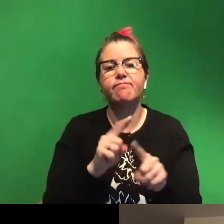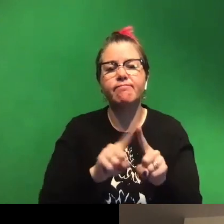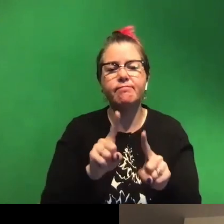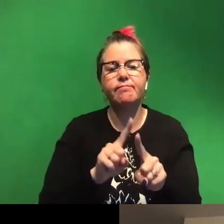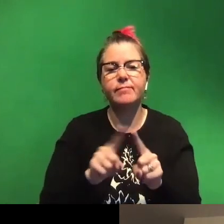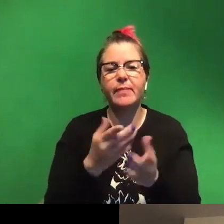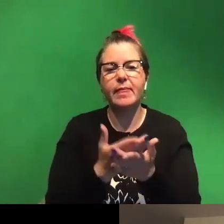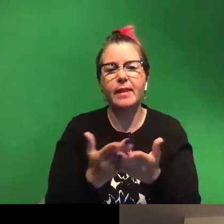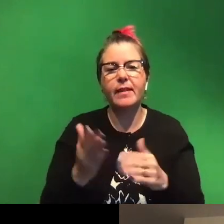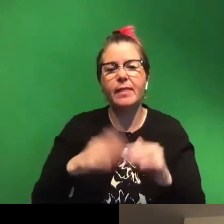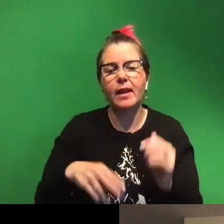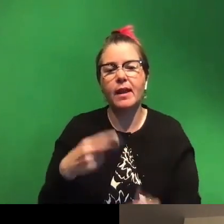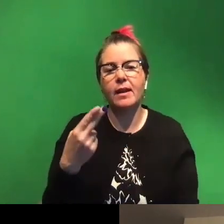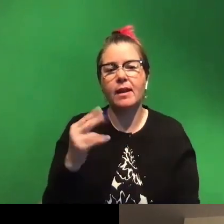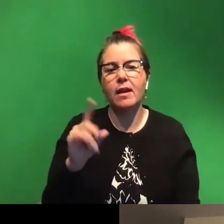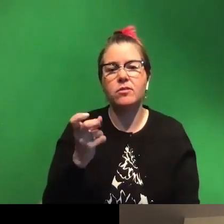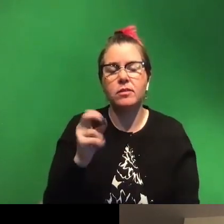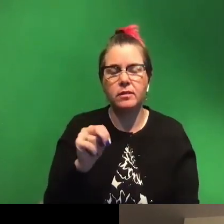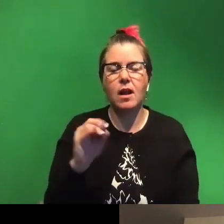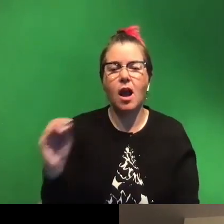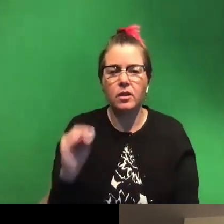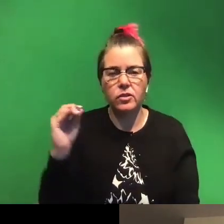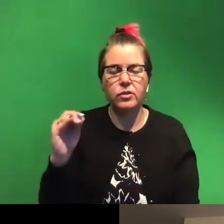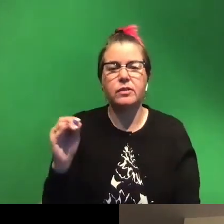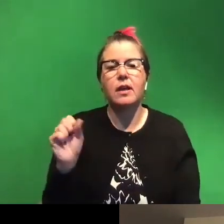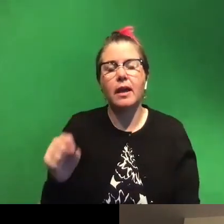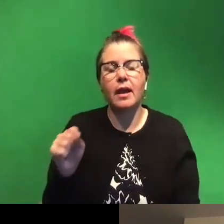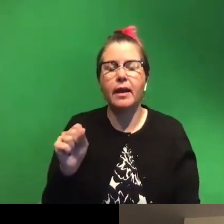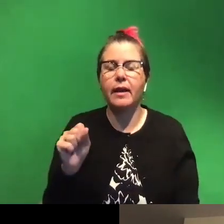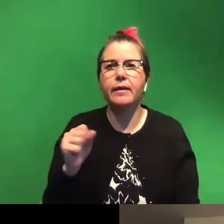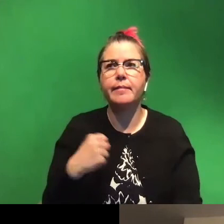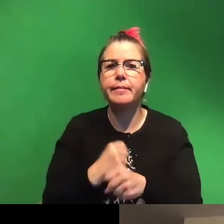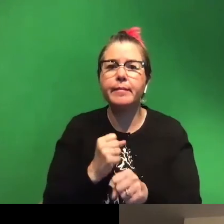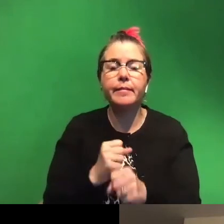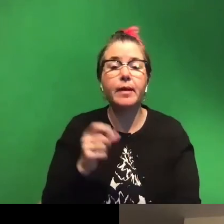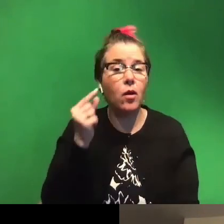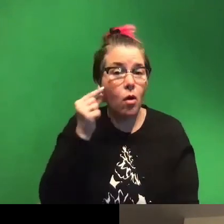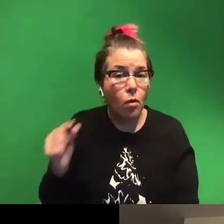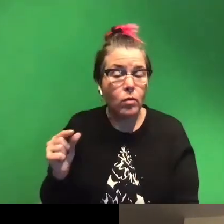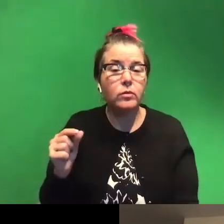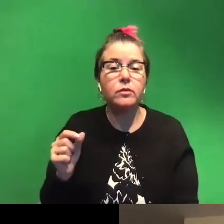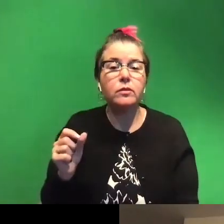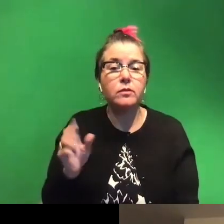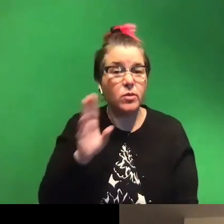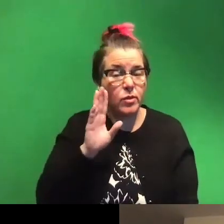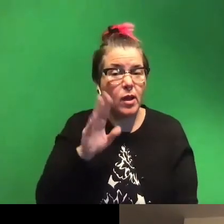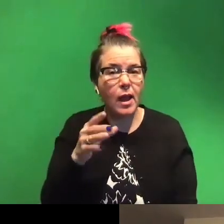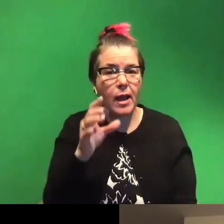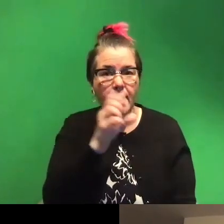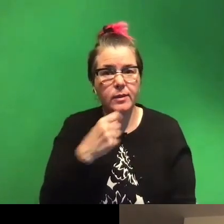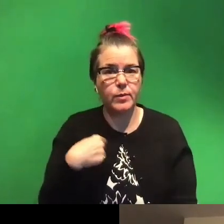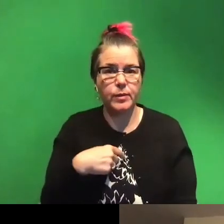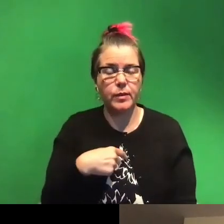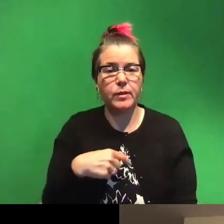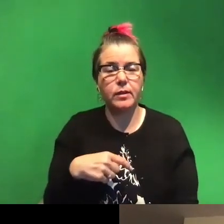than hydrogen or oxygen. You can go up to like creating gold. Like, do you know? Like, I guess we are all familiarized